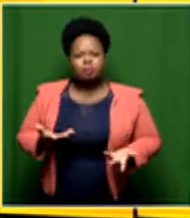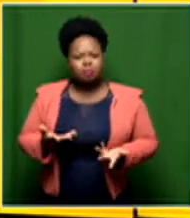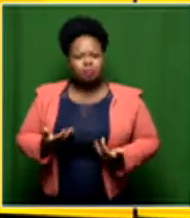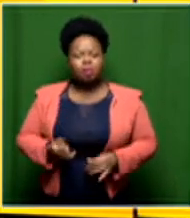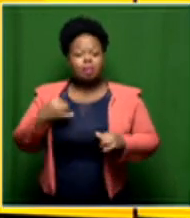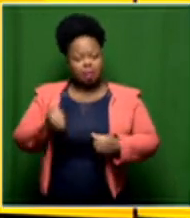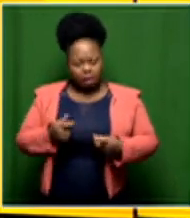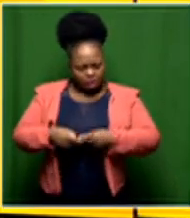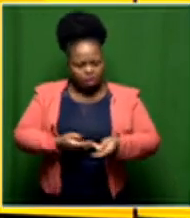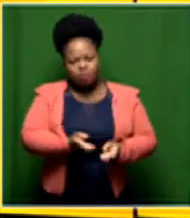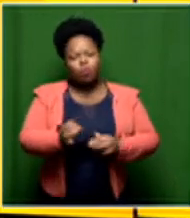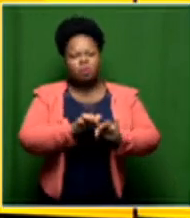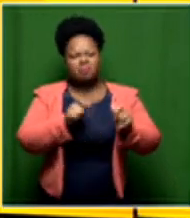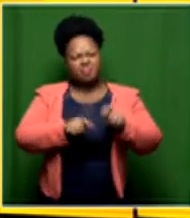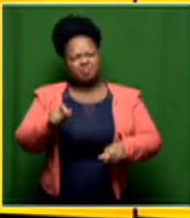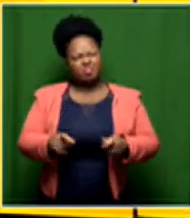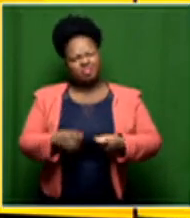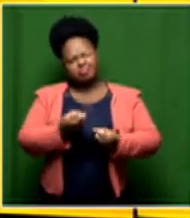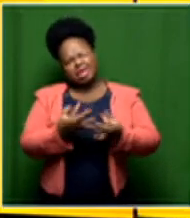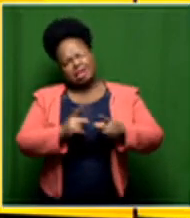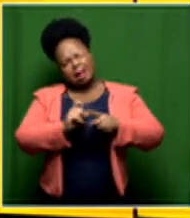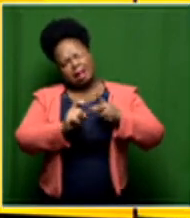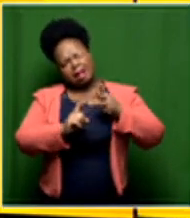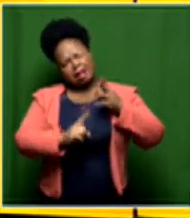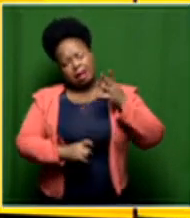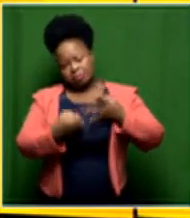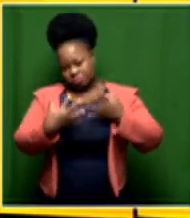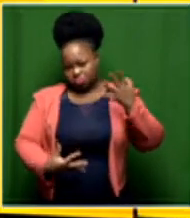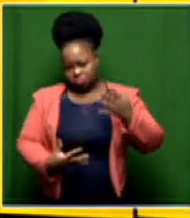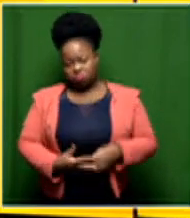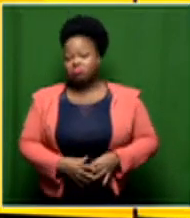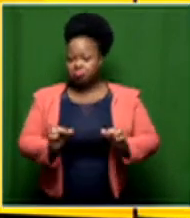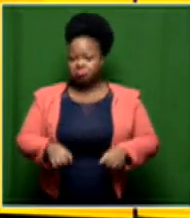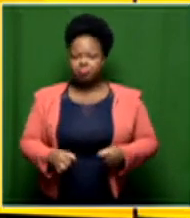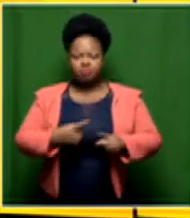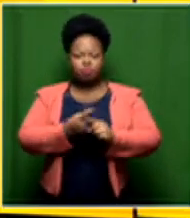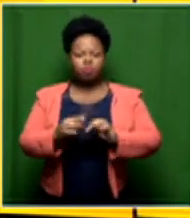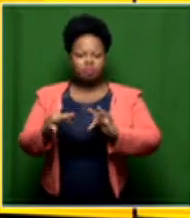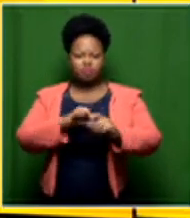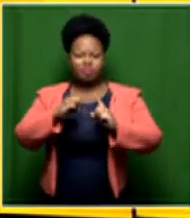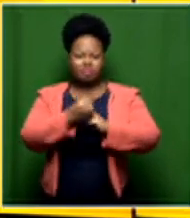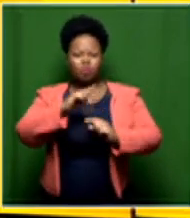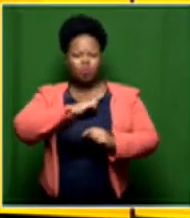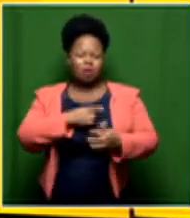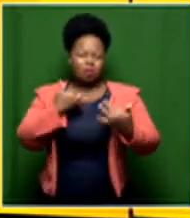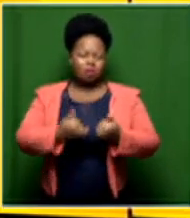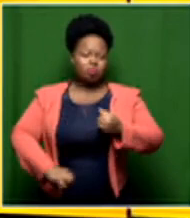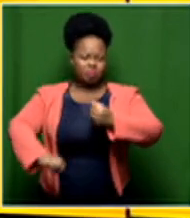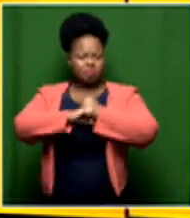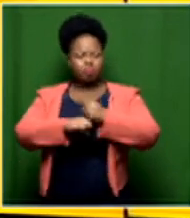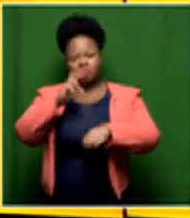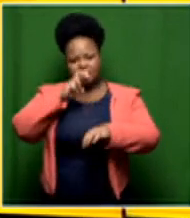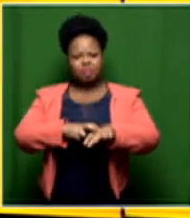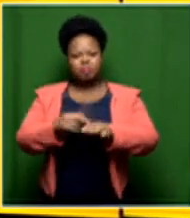and thereafter for us, the population? These are just a couple of questions that are being asked. Now, in response to this, civil society is galvanizing support